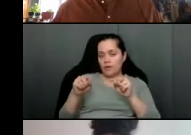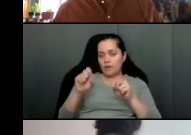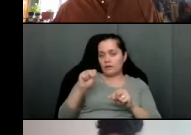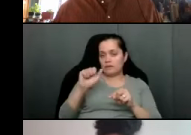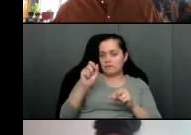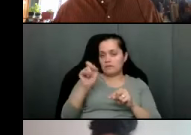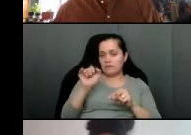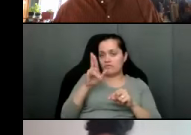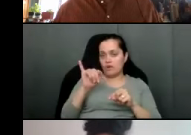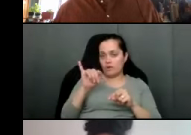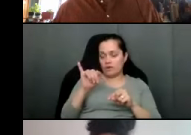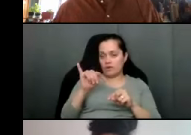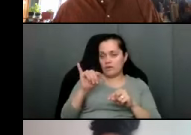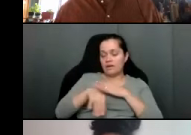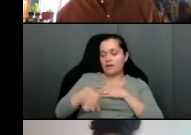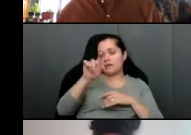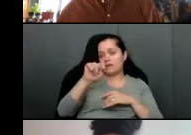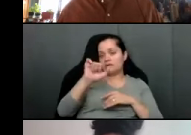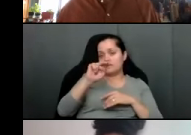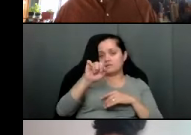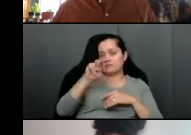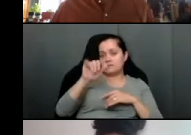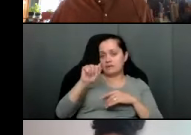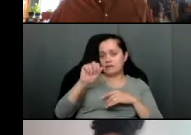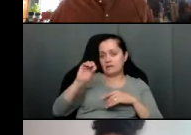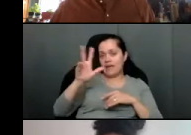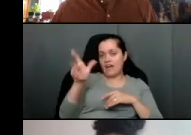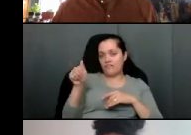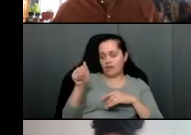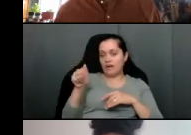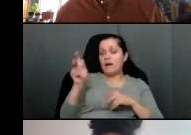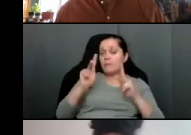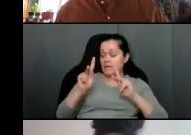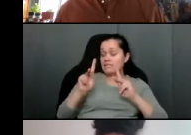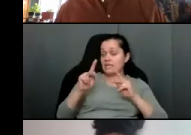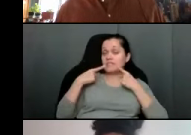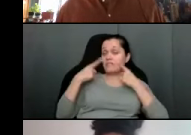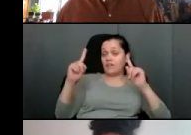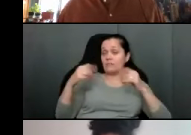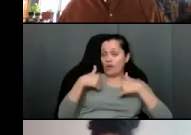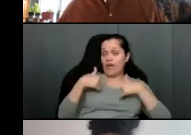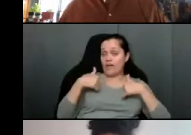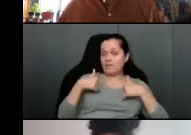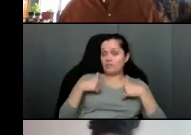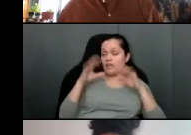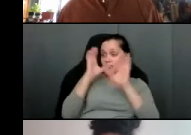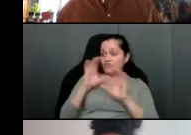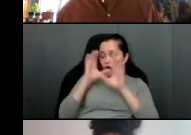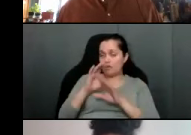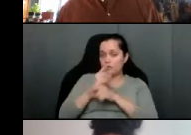in Tanzania, Africa, a place that is famous for its animals and its safaris. That was your